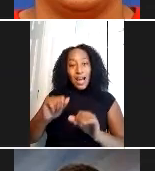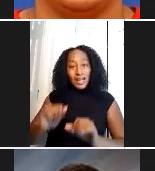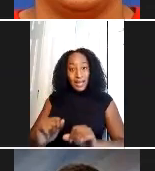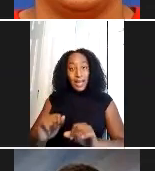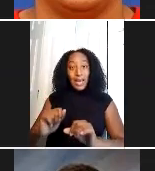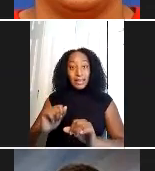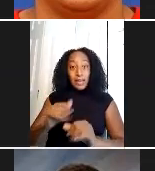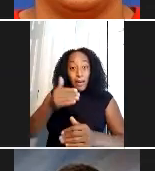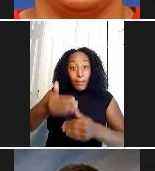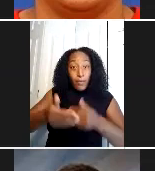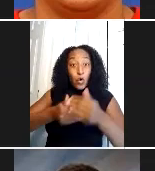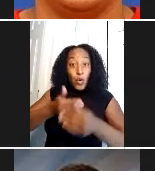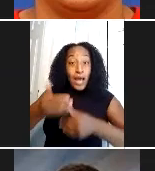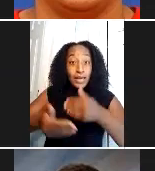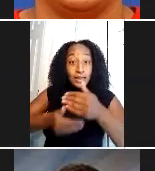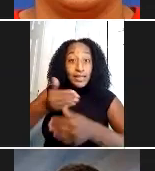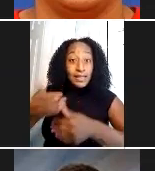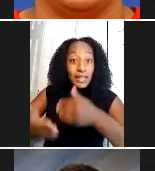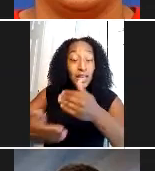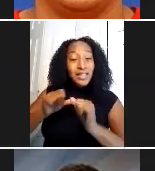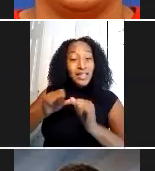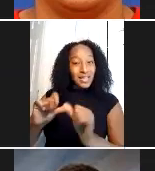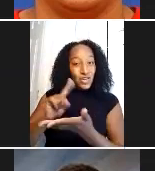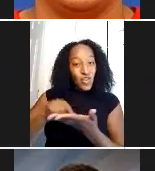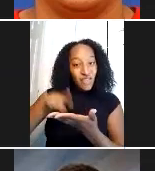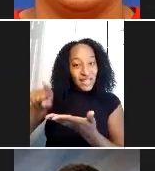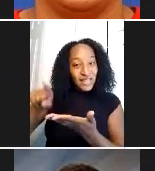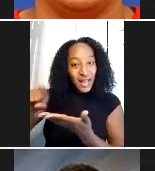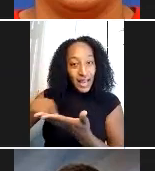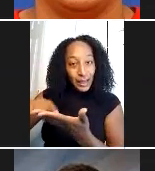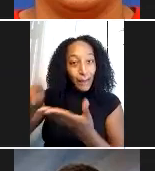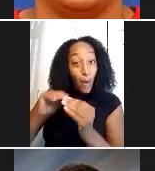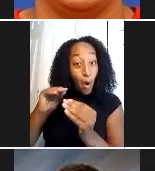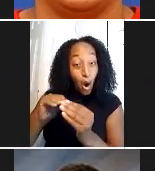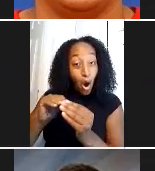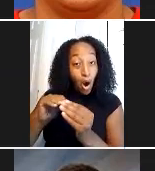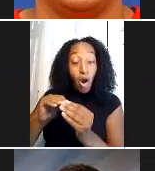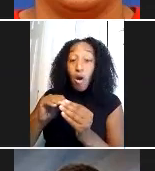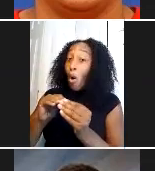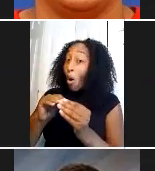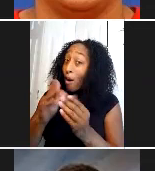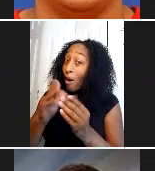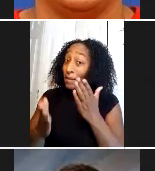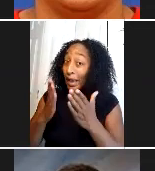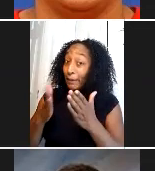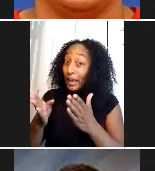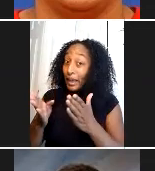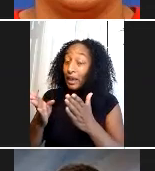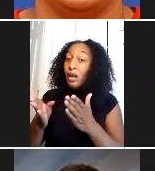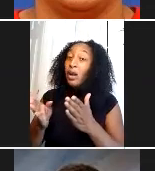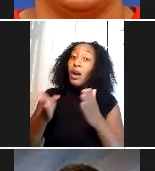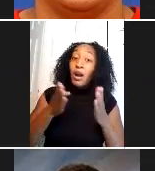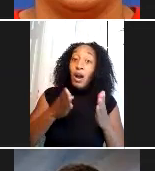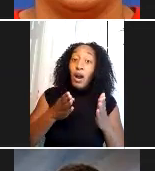the investigation. Or the scientists might decide, you know, the hypothesis was so far off that we need